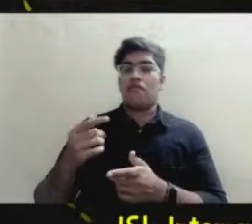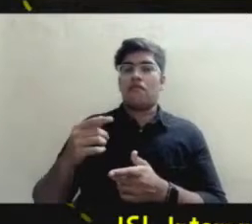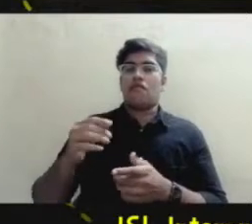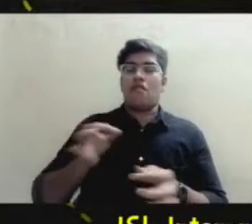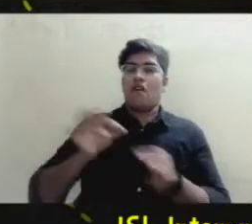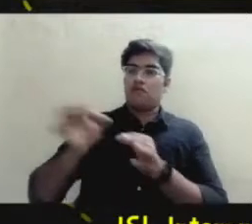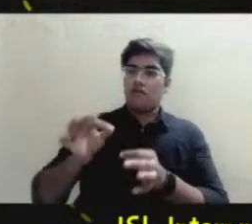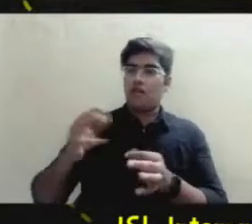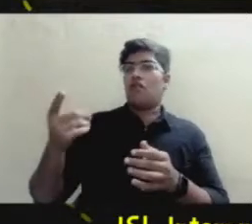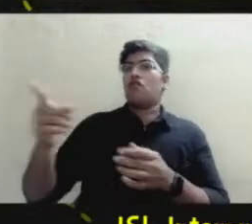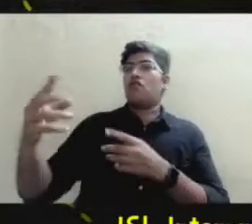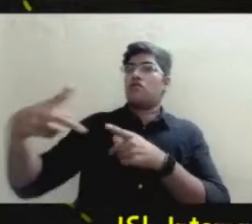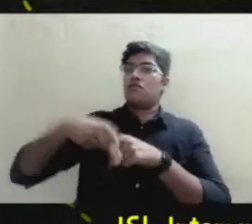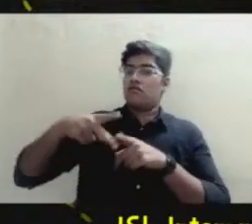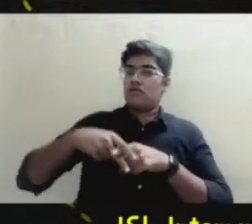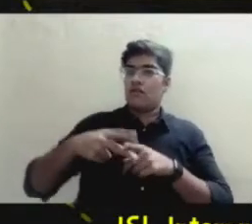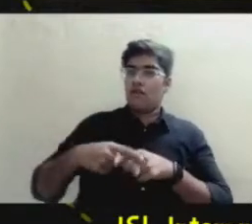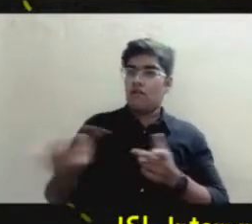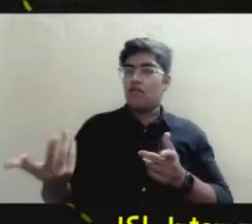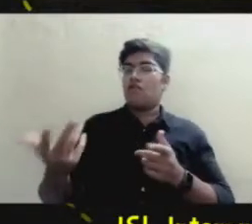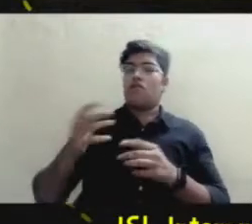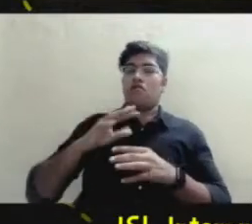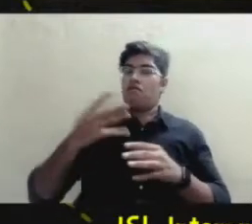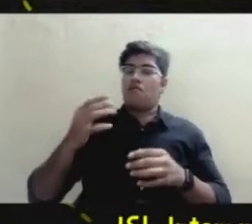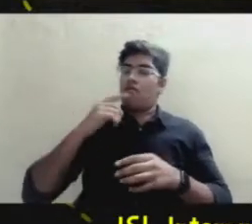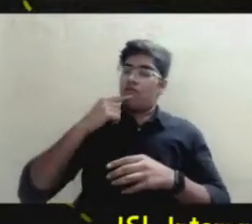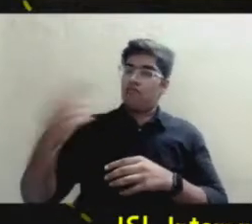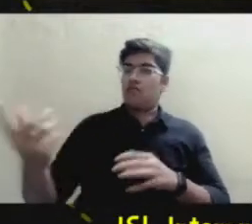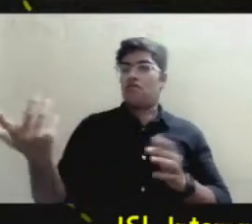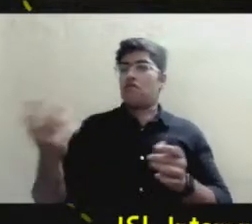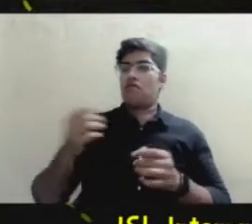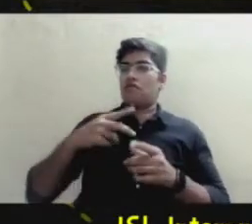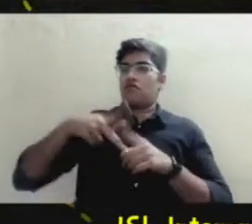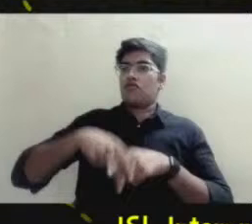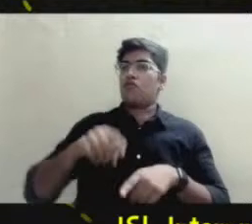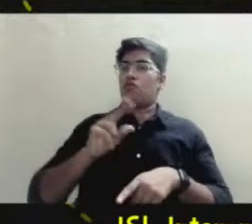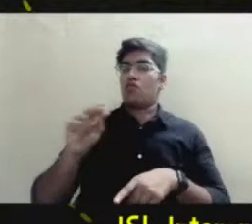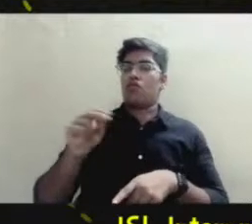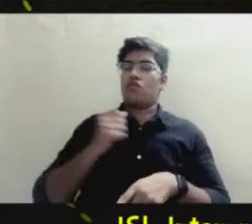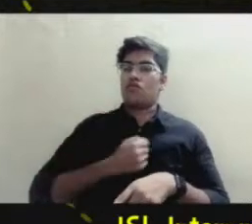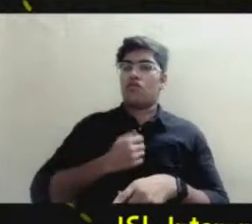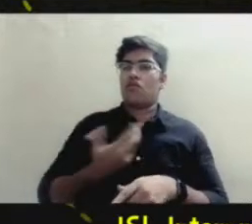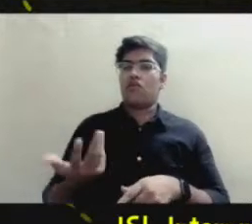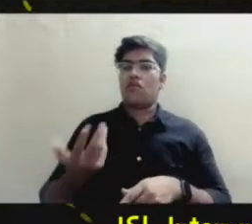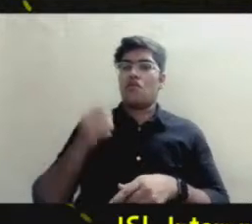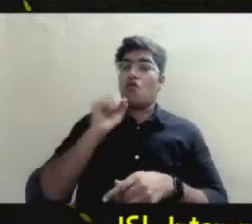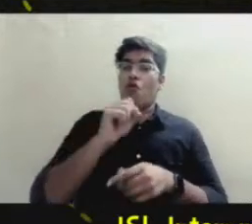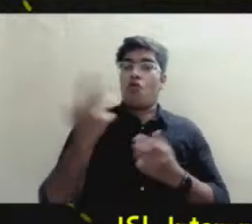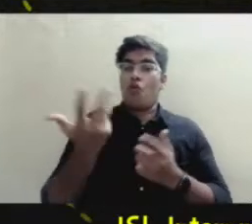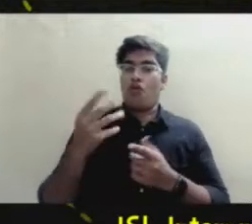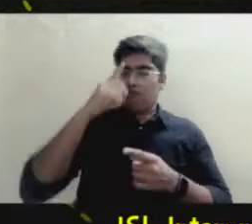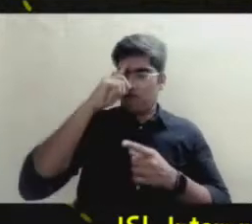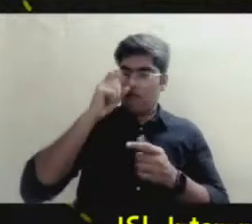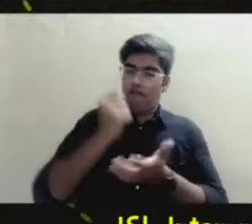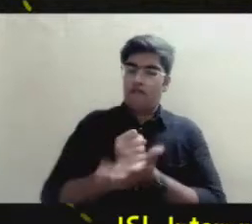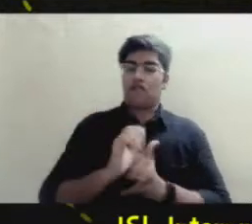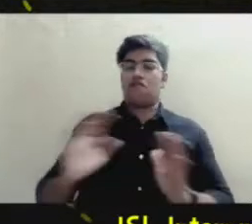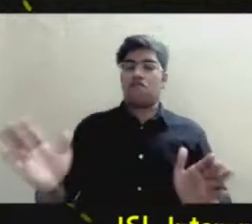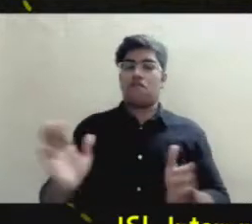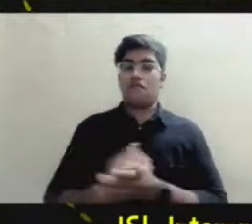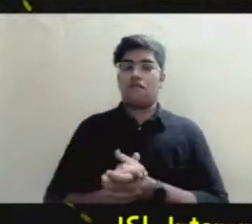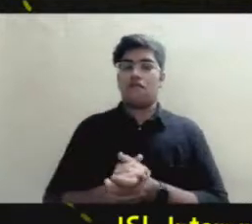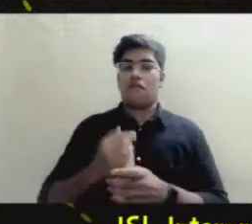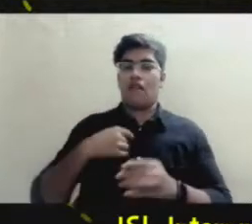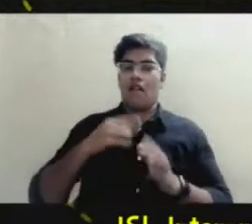for disturbing her performance. And she held her own. So I think we have a